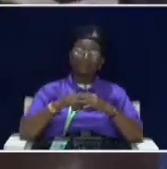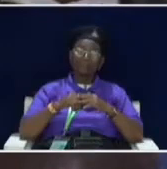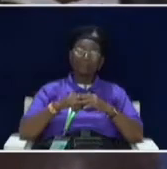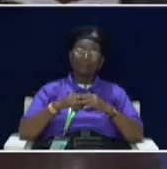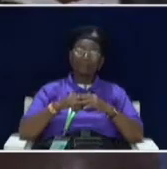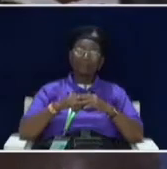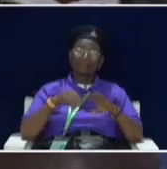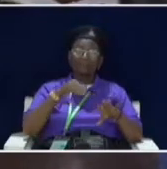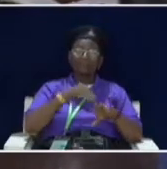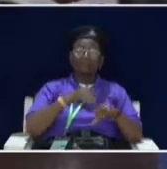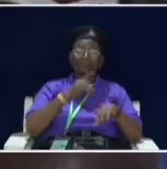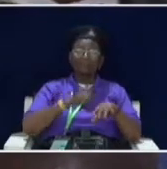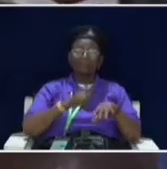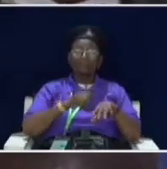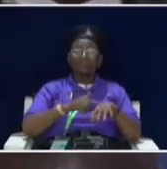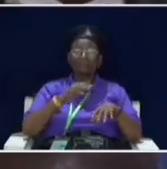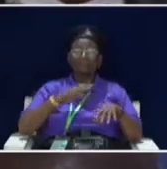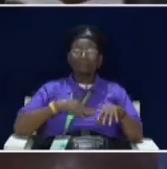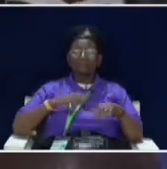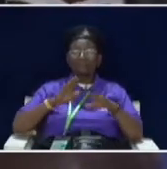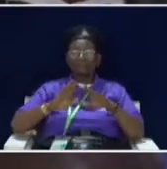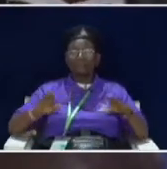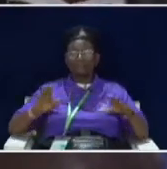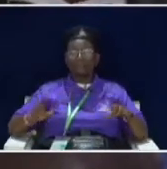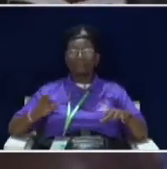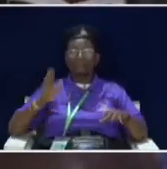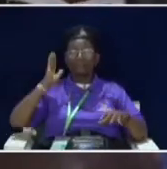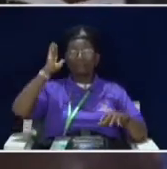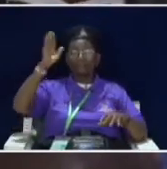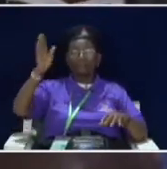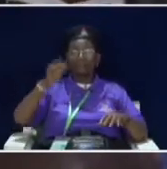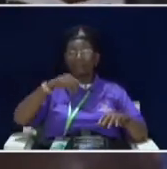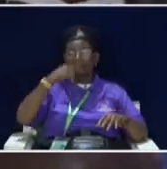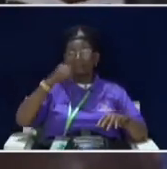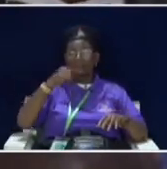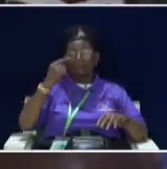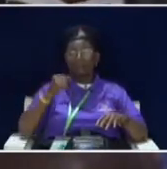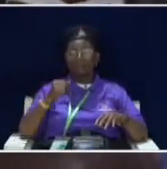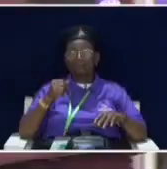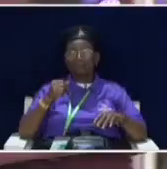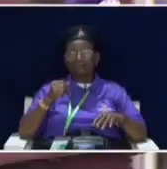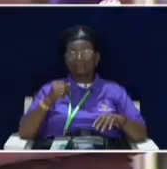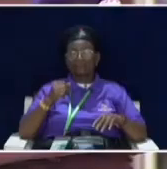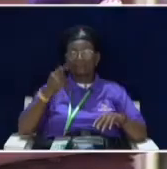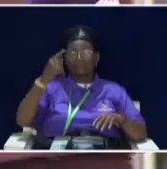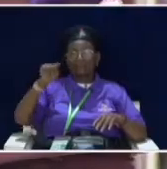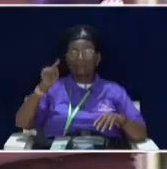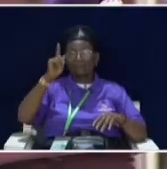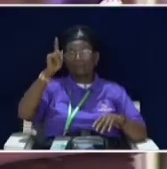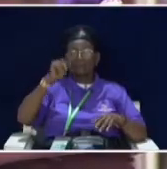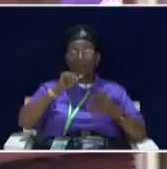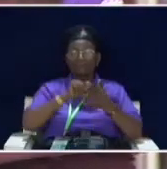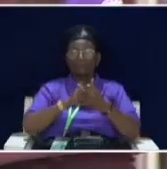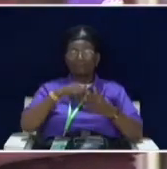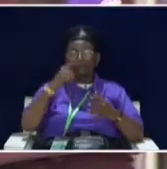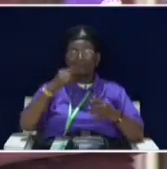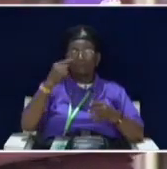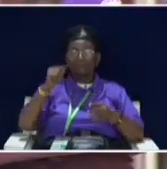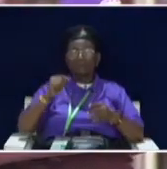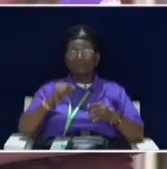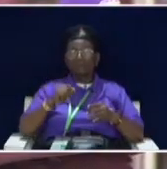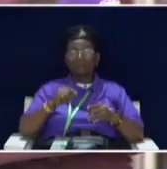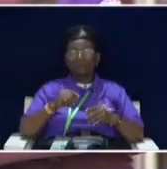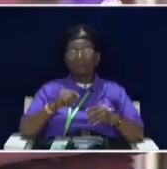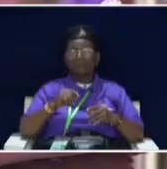Occasionally, my children will say, "Lekokan awon omo mi a so wipe the one who says the proper amen, God attend to